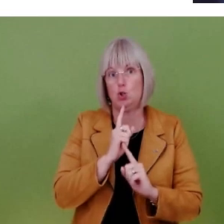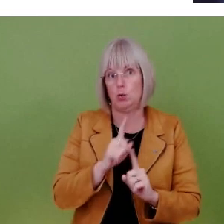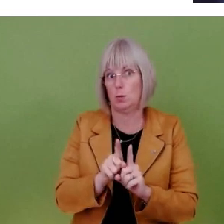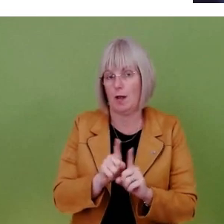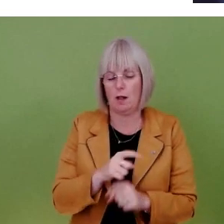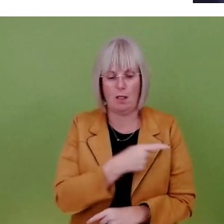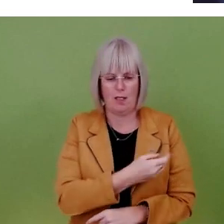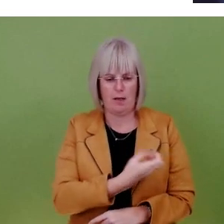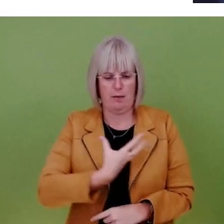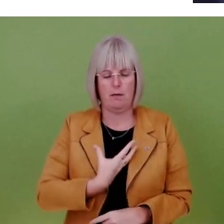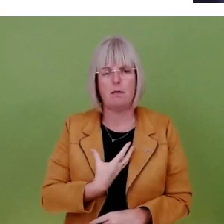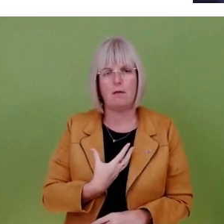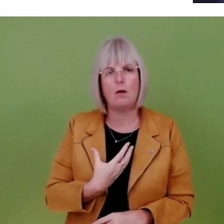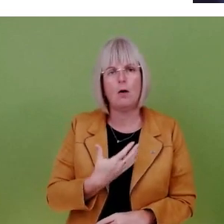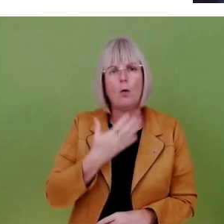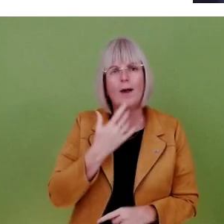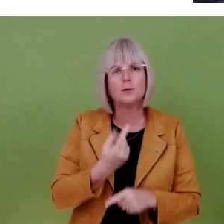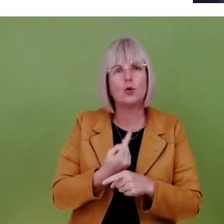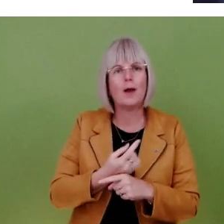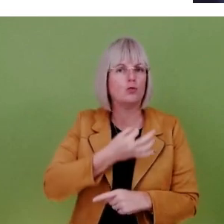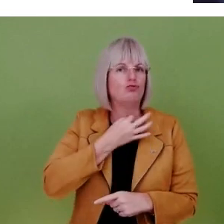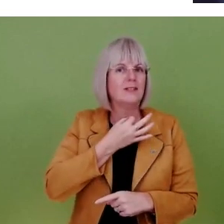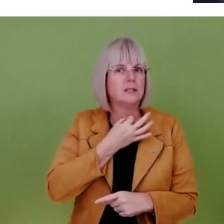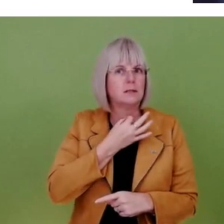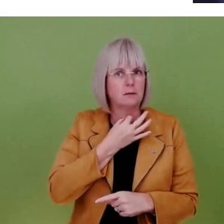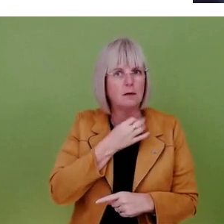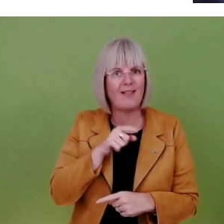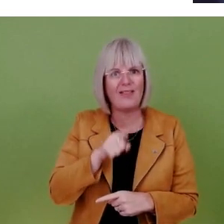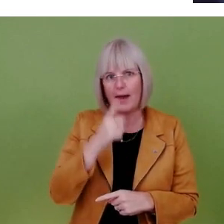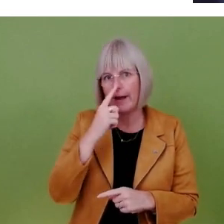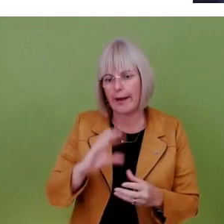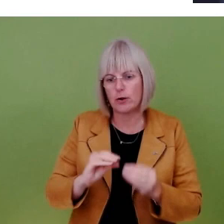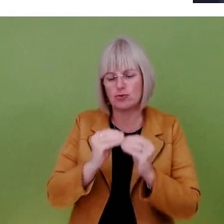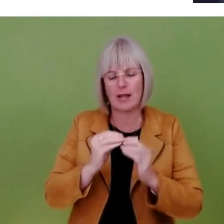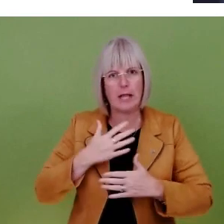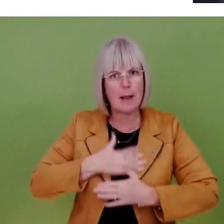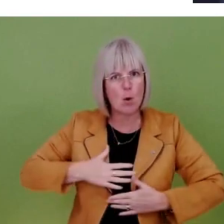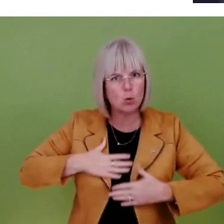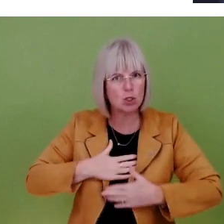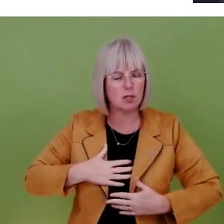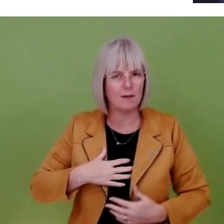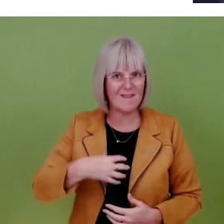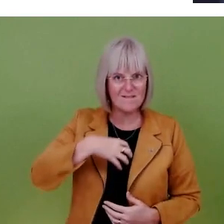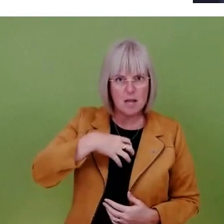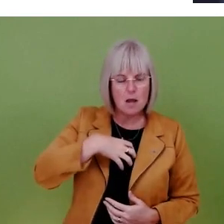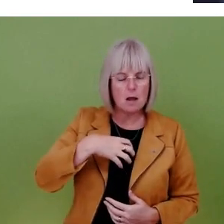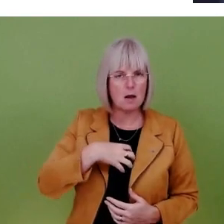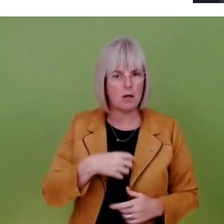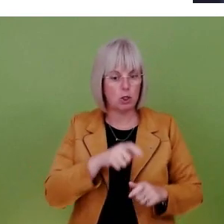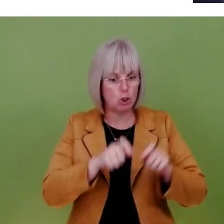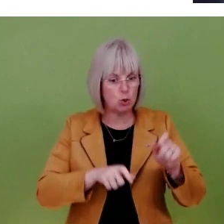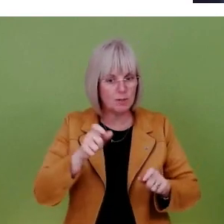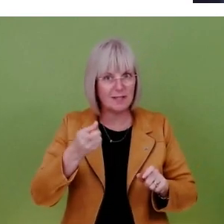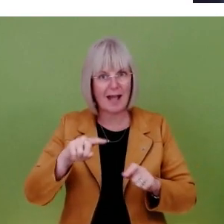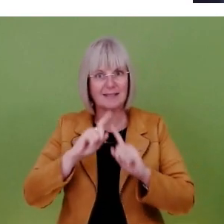risk, that can often create a lot of emotion, a lot of fear in our students and from the teachers, and it's very difficult. It can bring up tricky